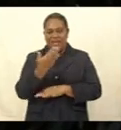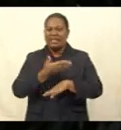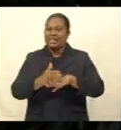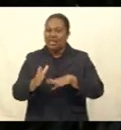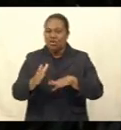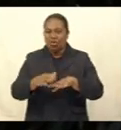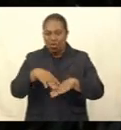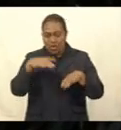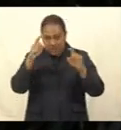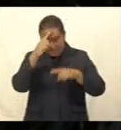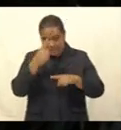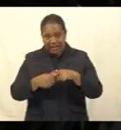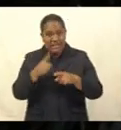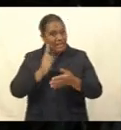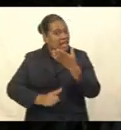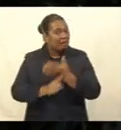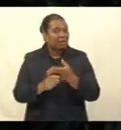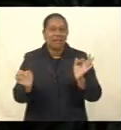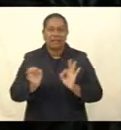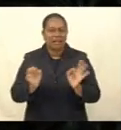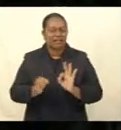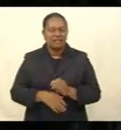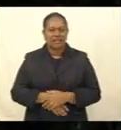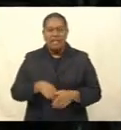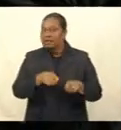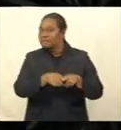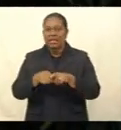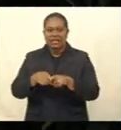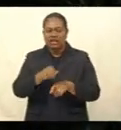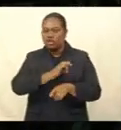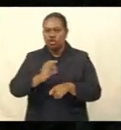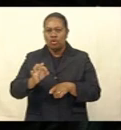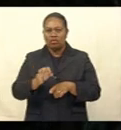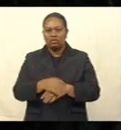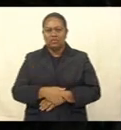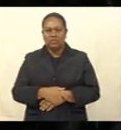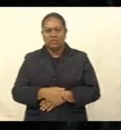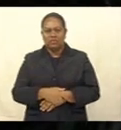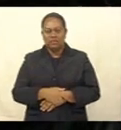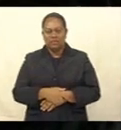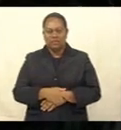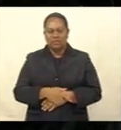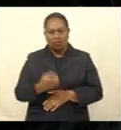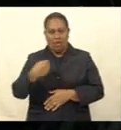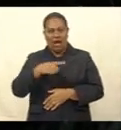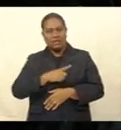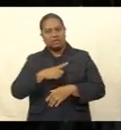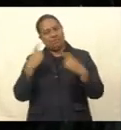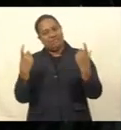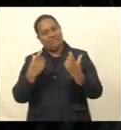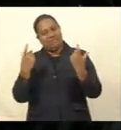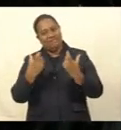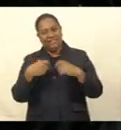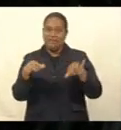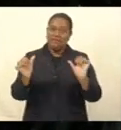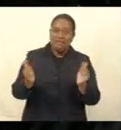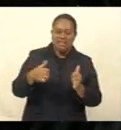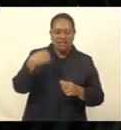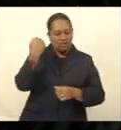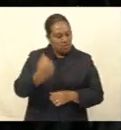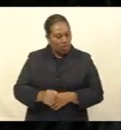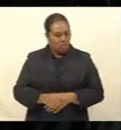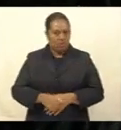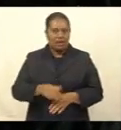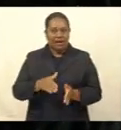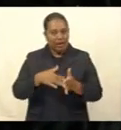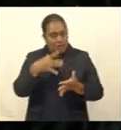of COVID-19 should not fool people to think that the storm is over. The Health Ministry's Permanent Secretary has